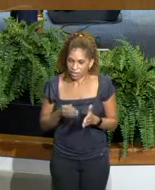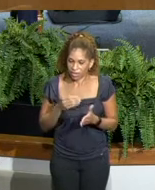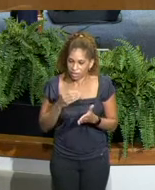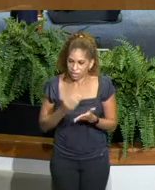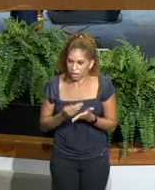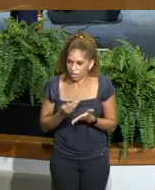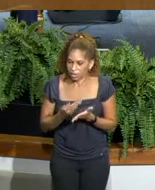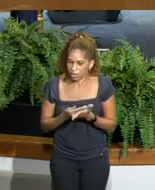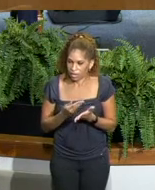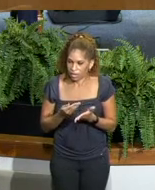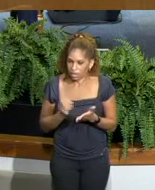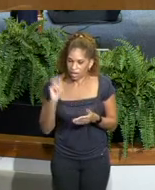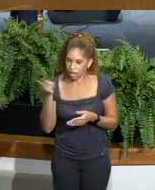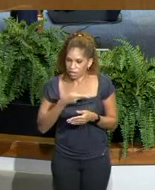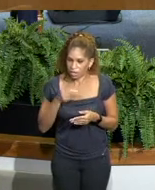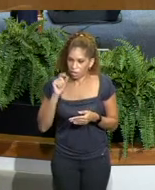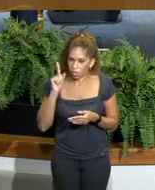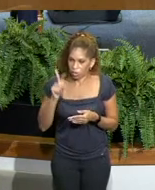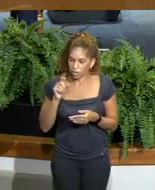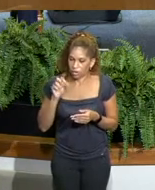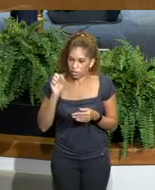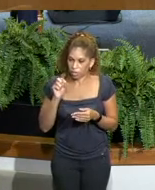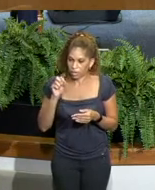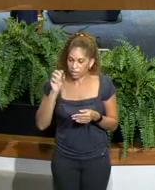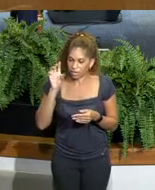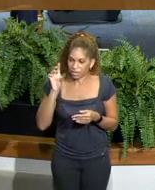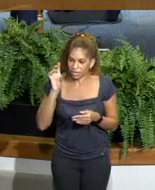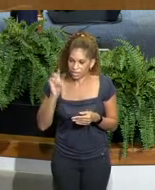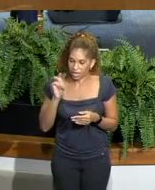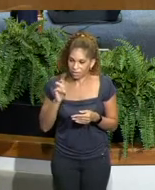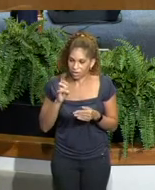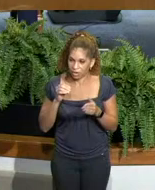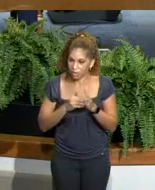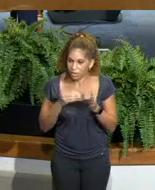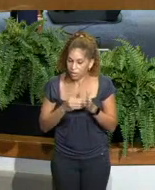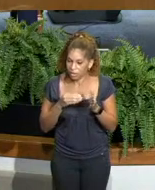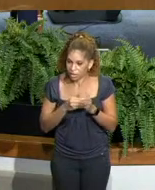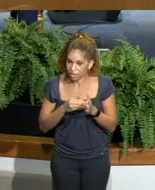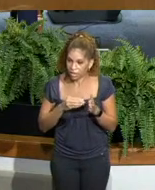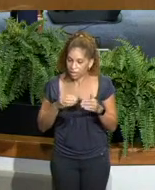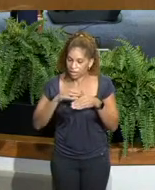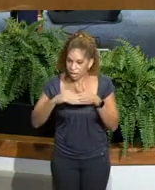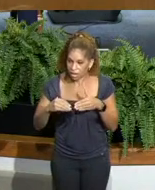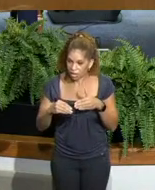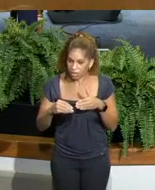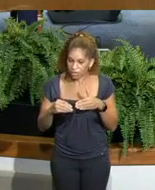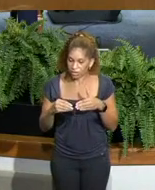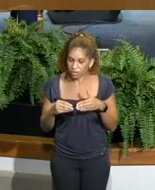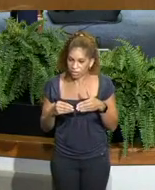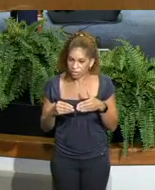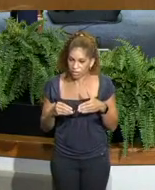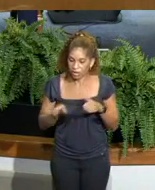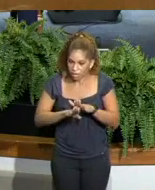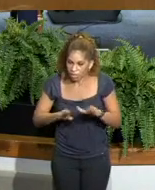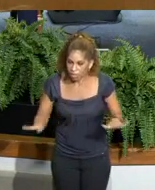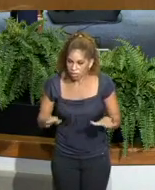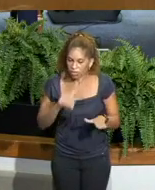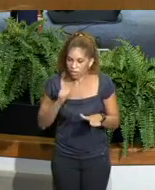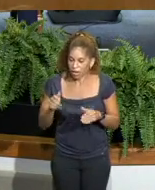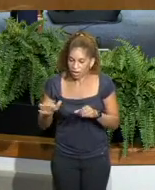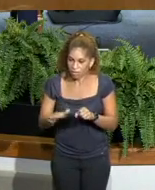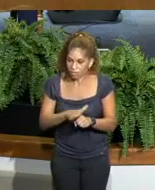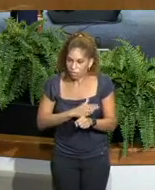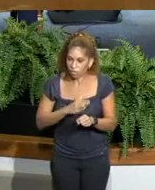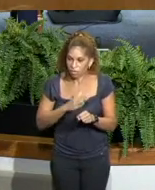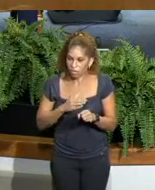$111 billion in avoidable health and special education costs. The porch is not full of misery